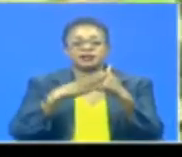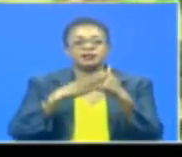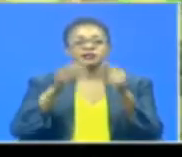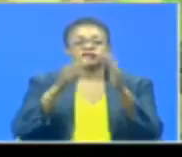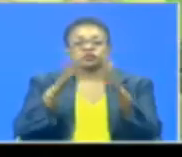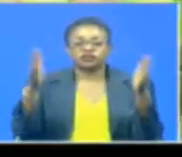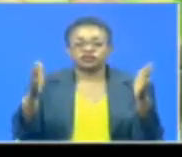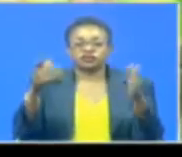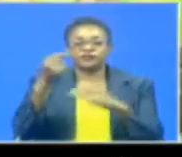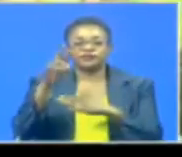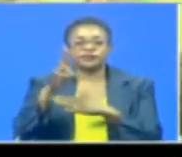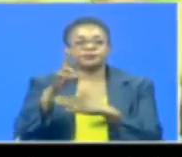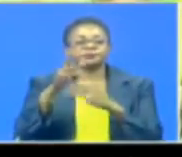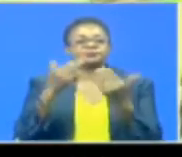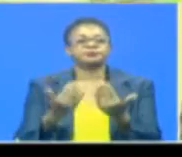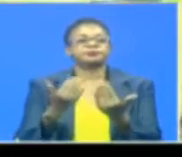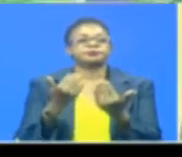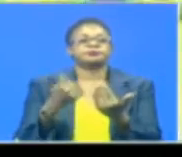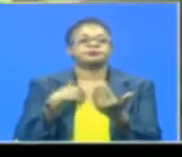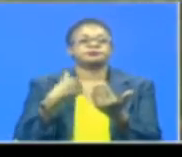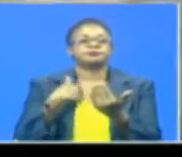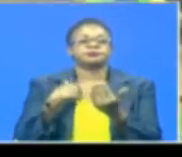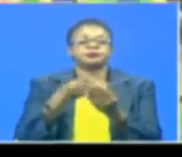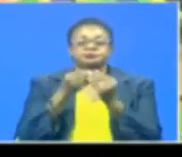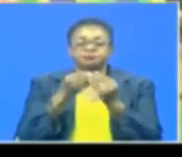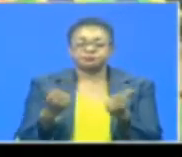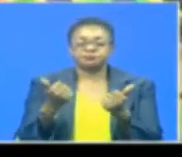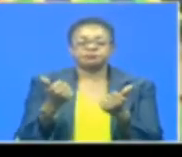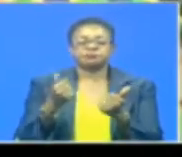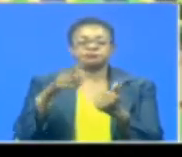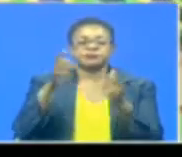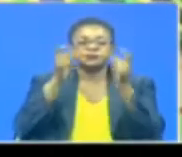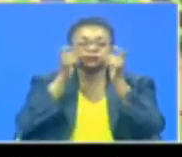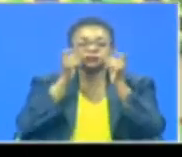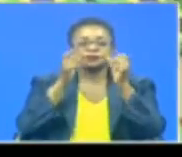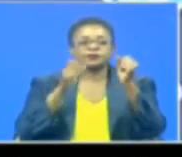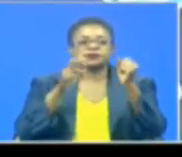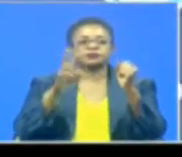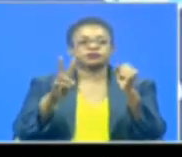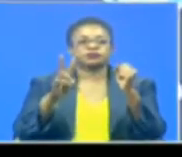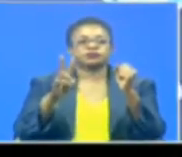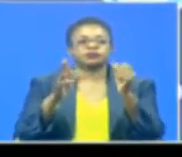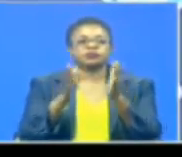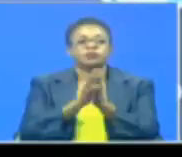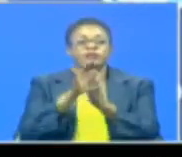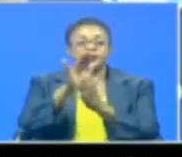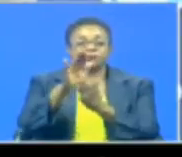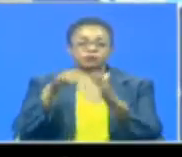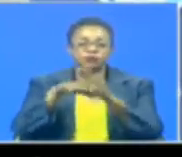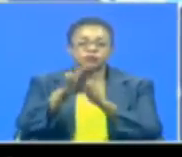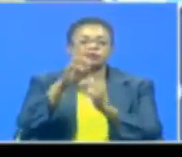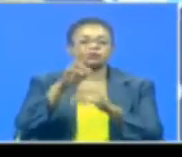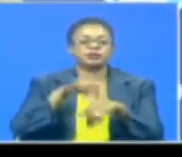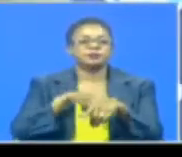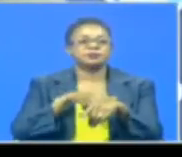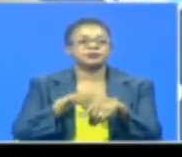campaign on a high, beating defending champions Tusker 5-2, with Otieno scoring twice.